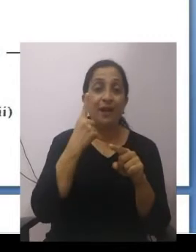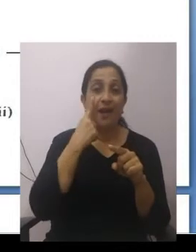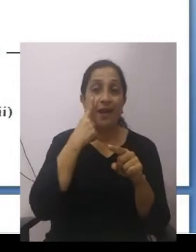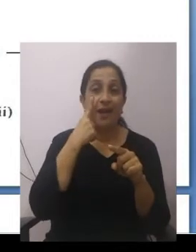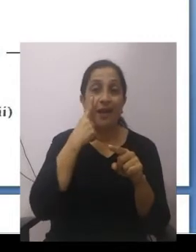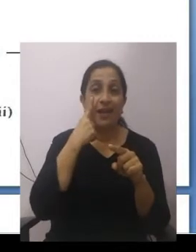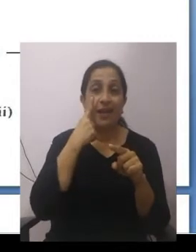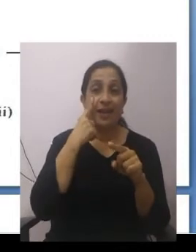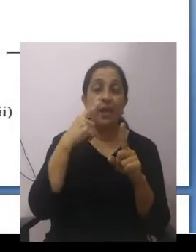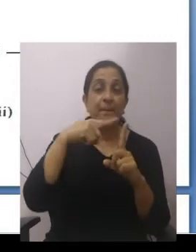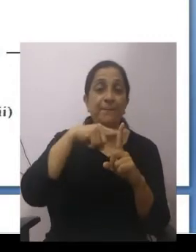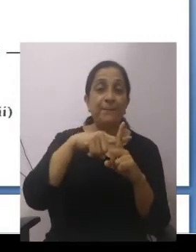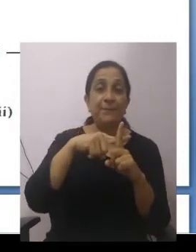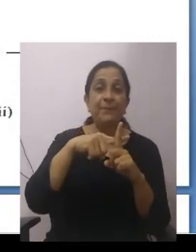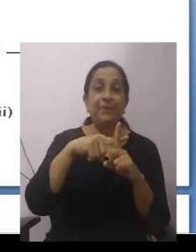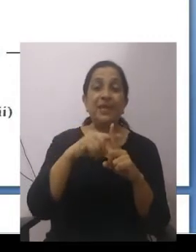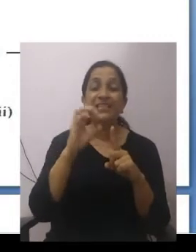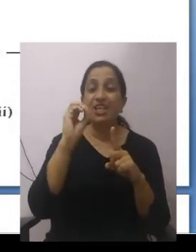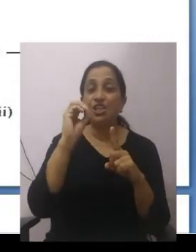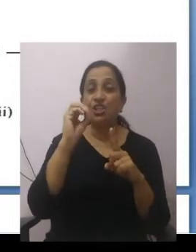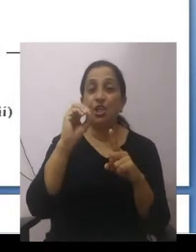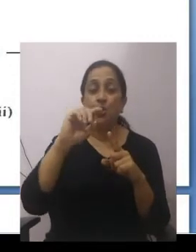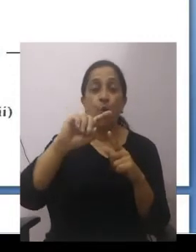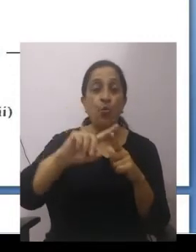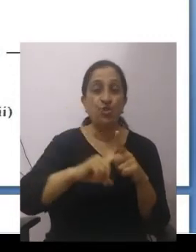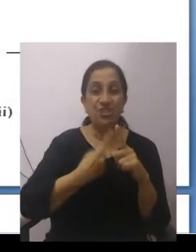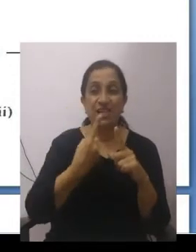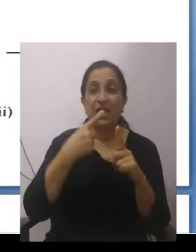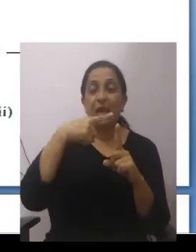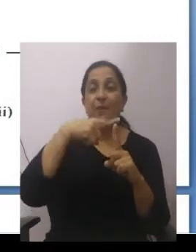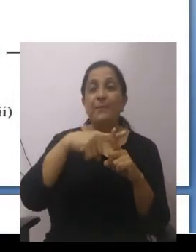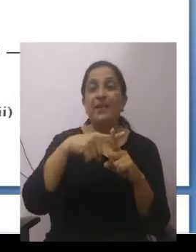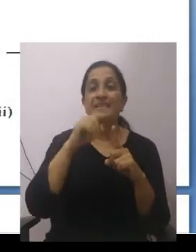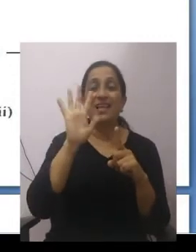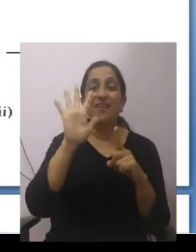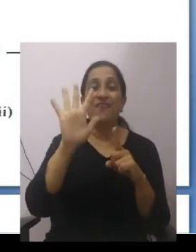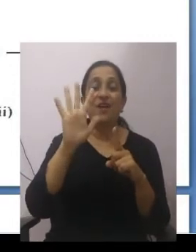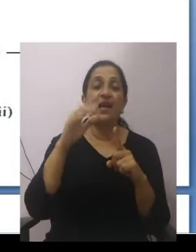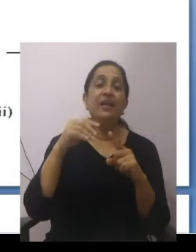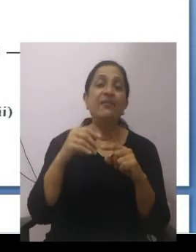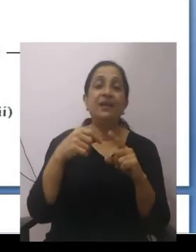1i 0j and